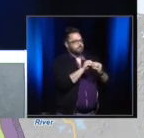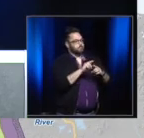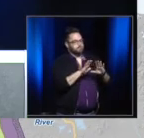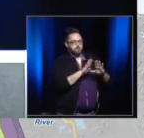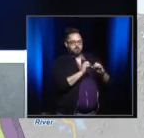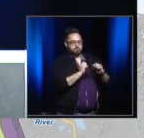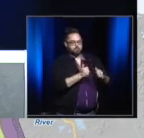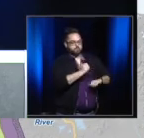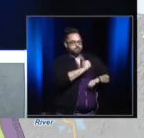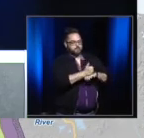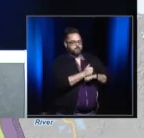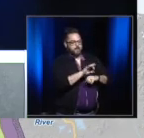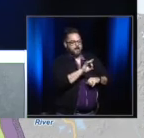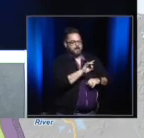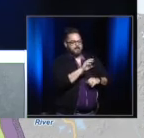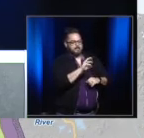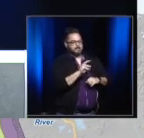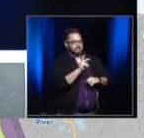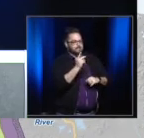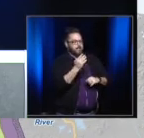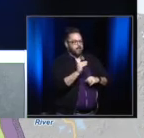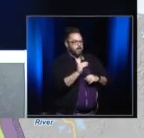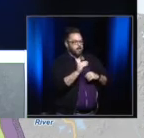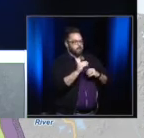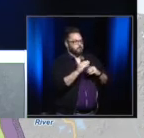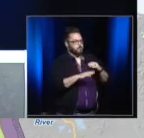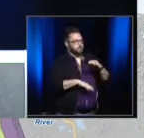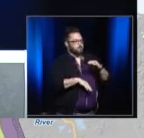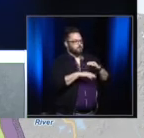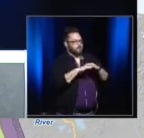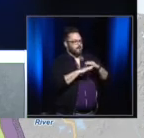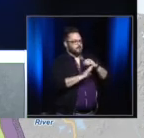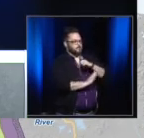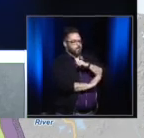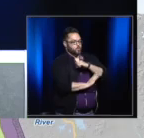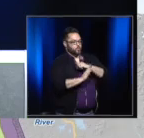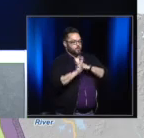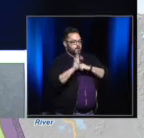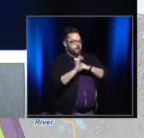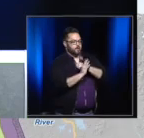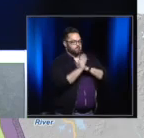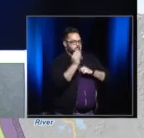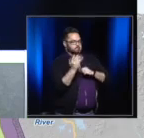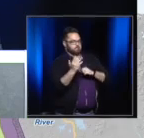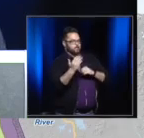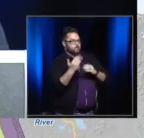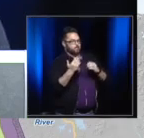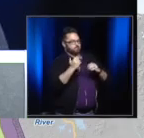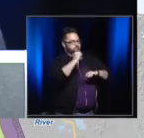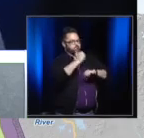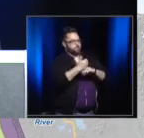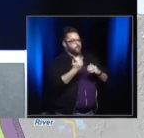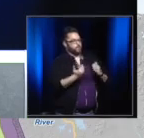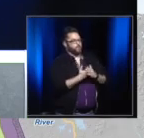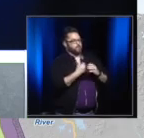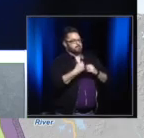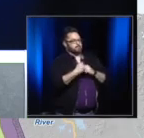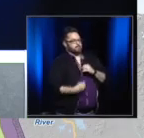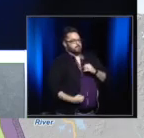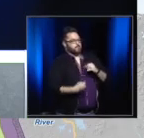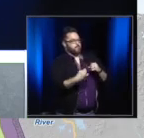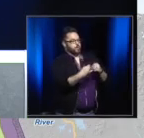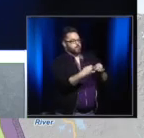86-kilometre maximum range of the Māui dolphin up in the north there informed the new southern boundary. I think it's been the most